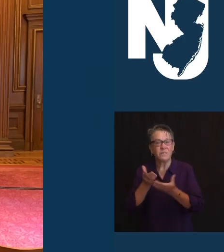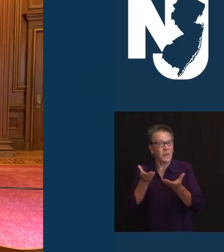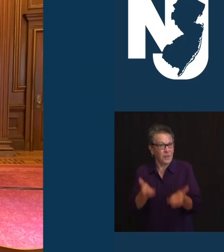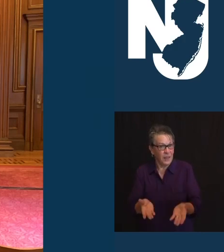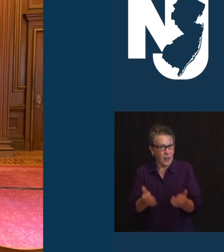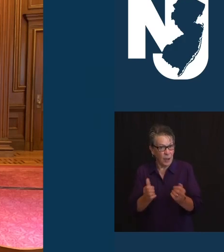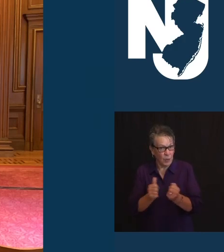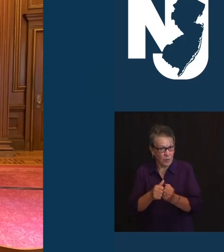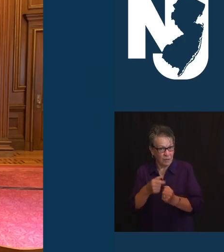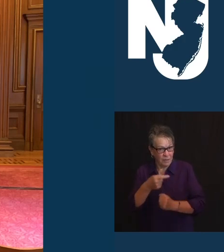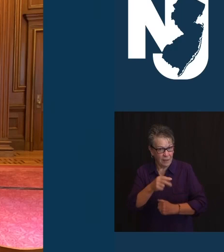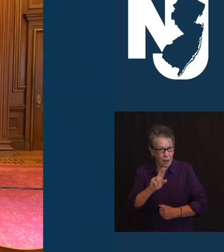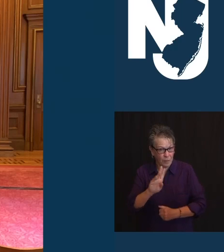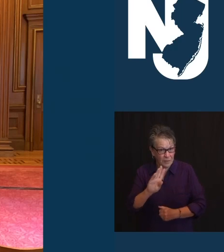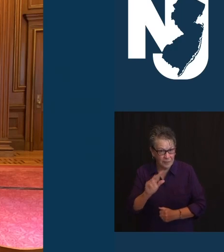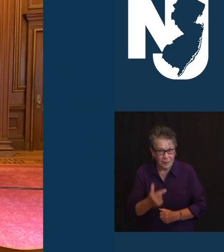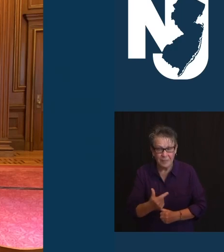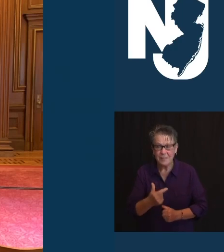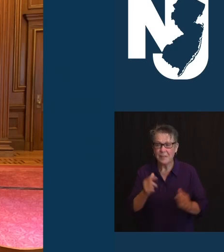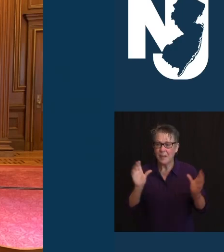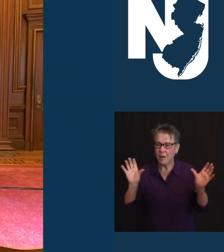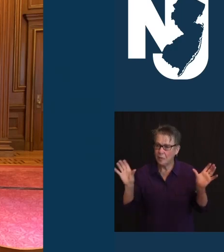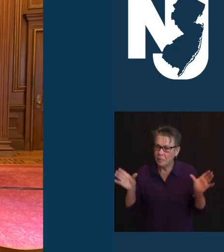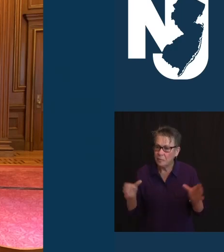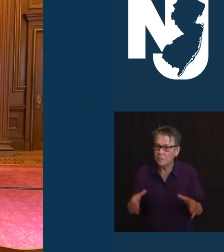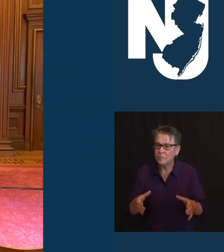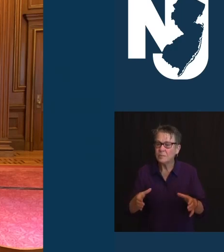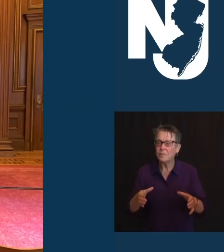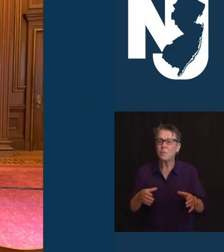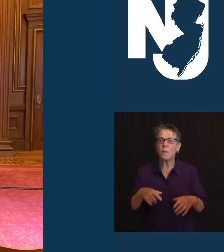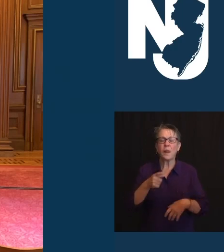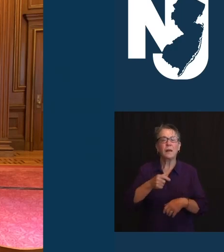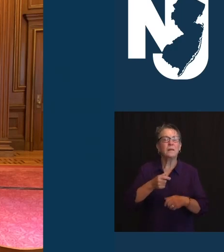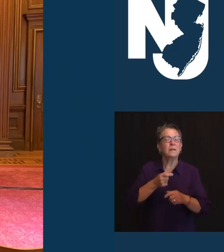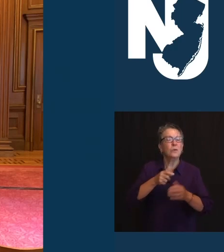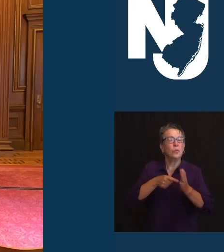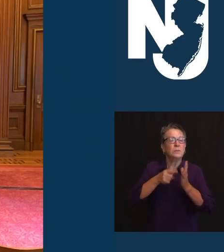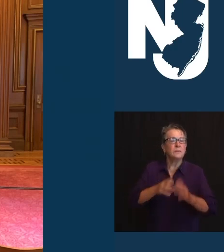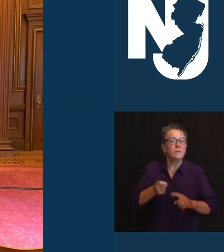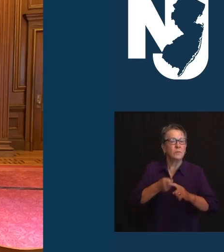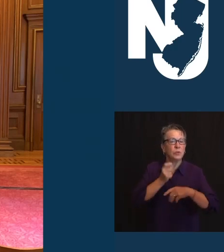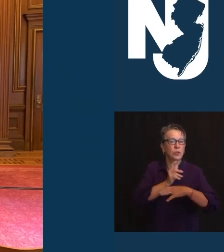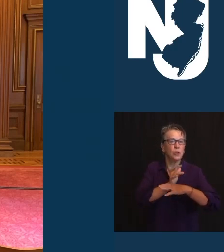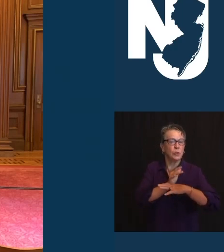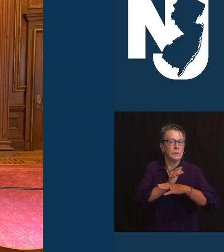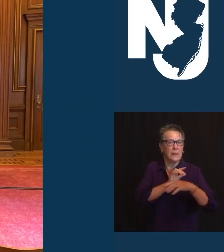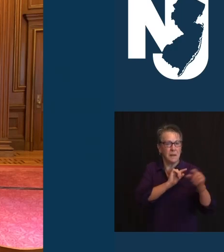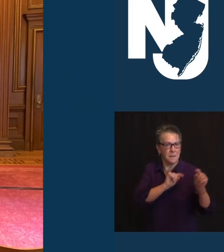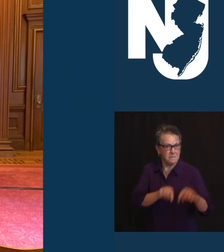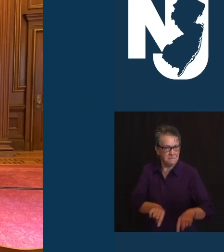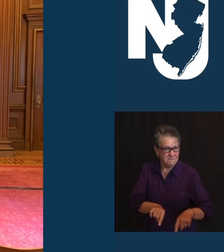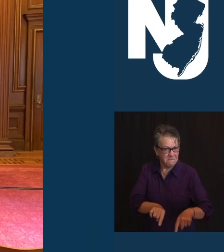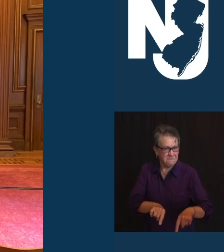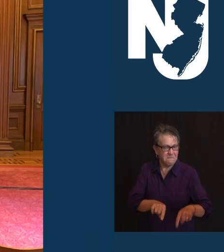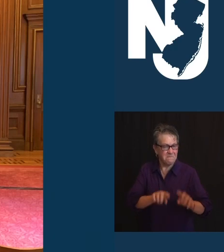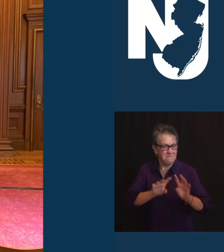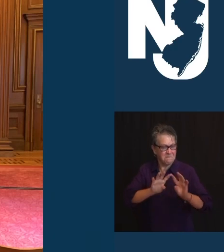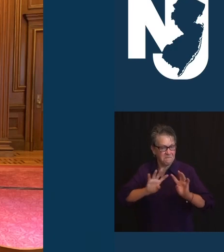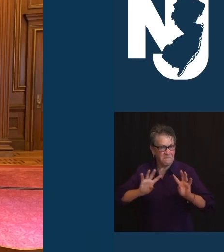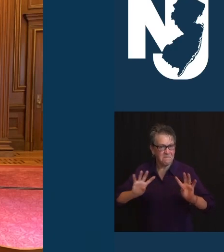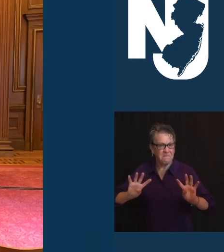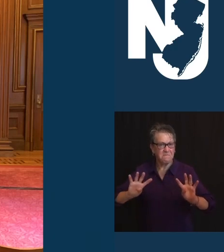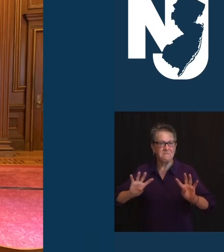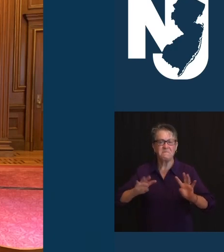Haber. Justice Ginsburg was extraordinarily generous with her time. She gave